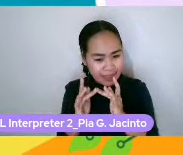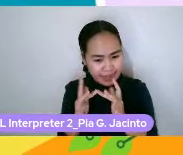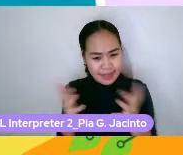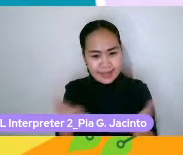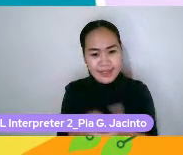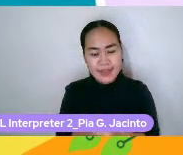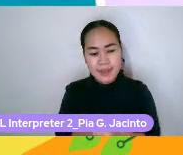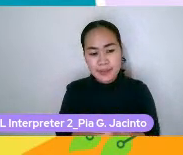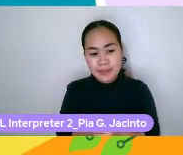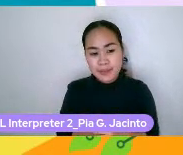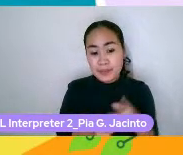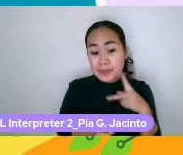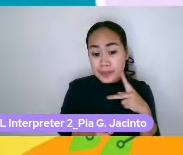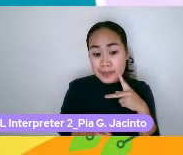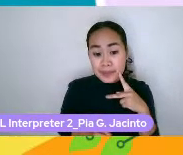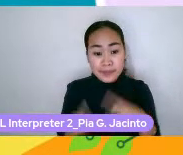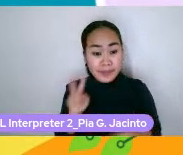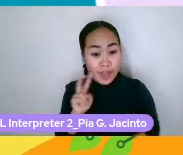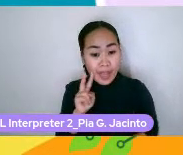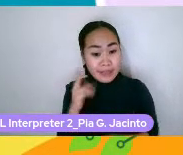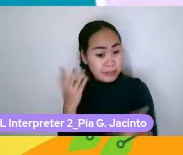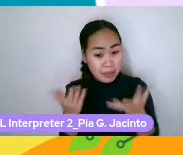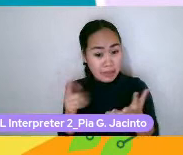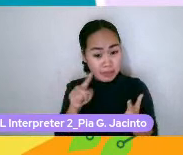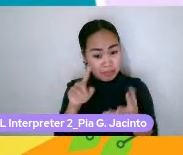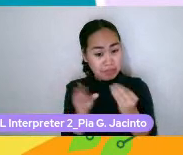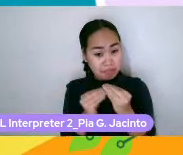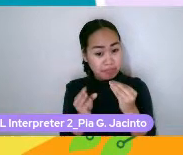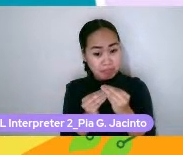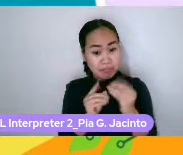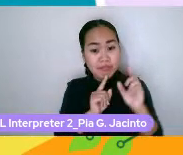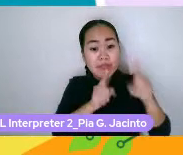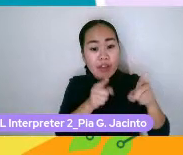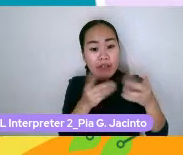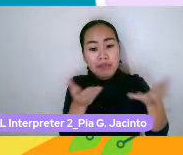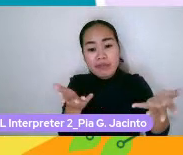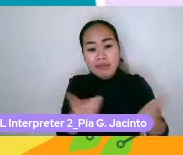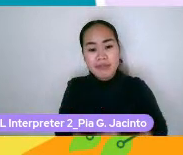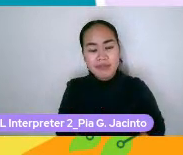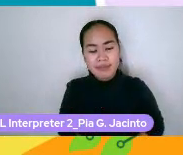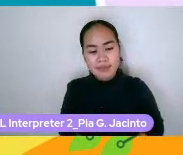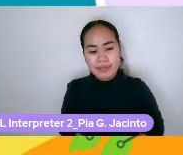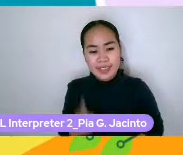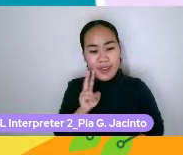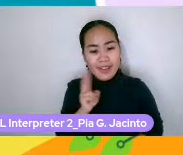Ms. Van, maybe you can add on to this po and answer the question. Let's start with Ms. Van.